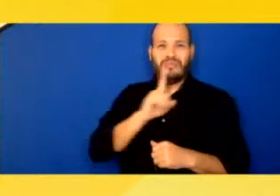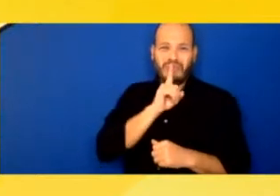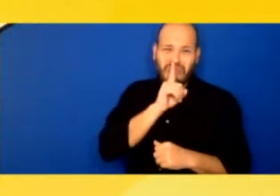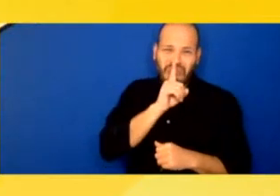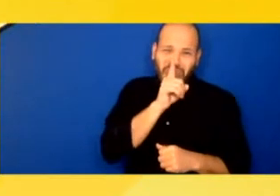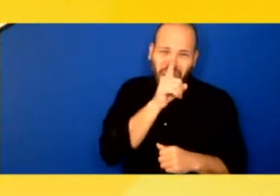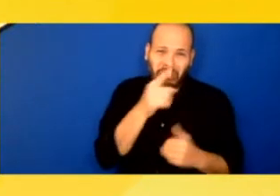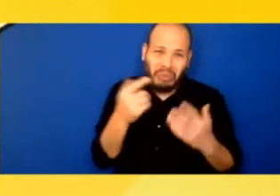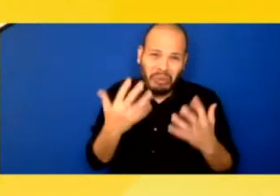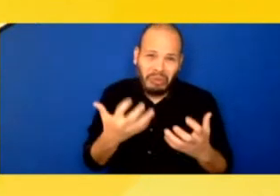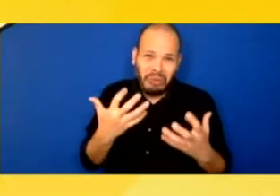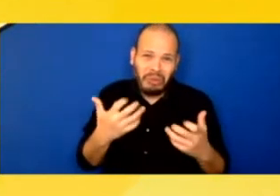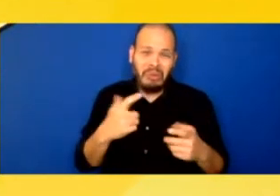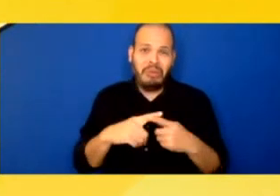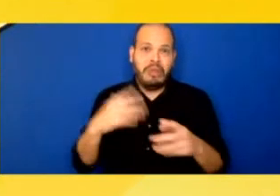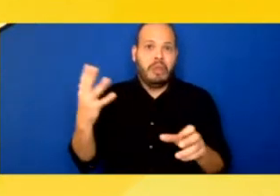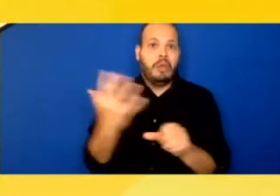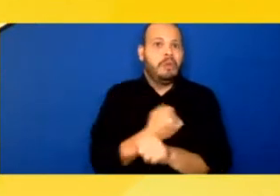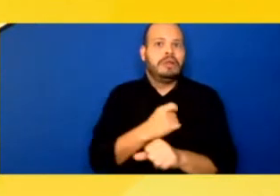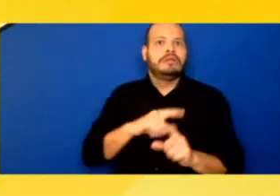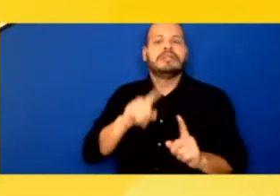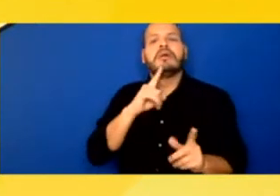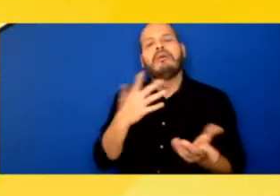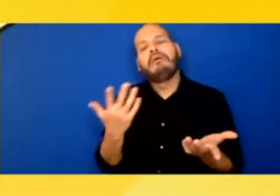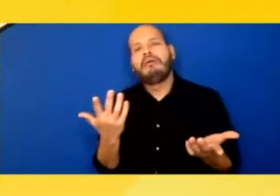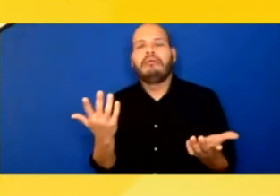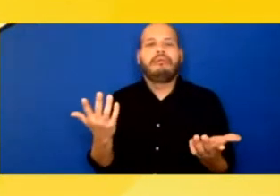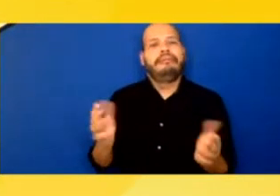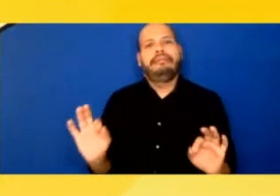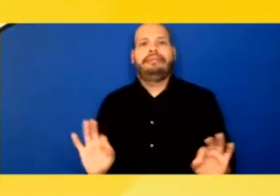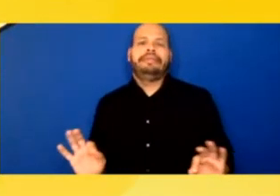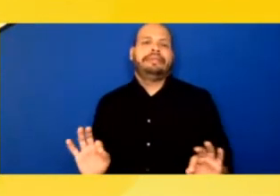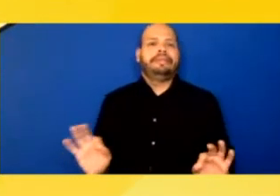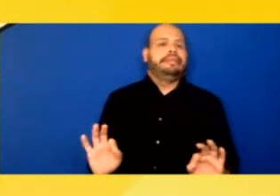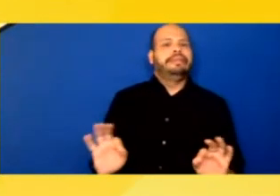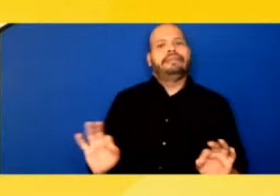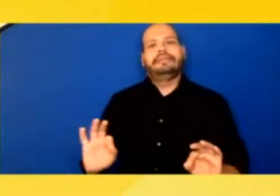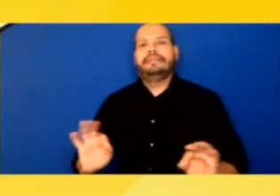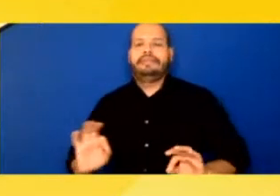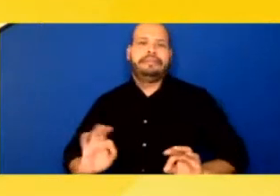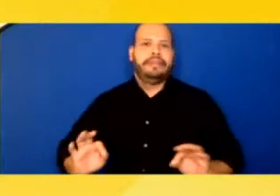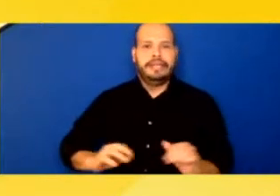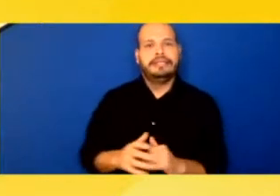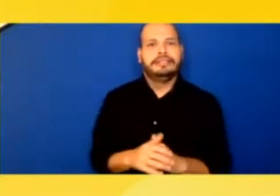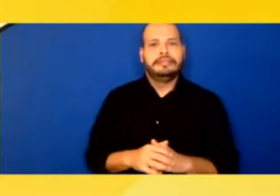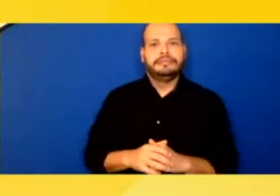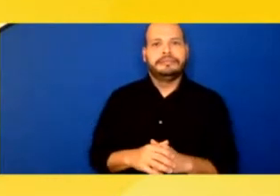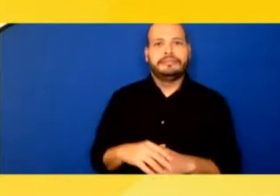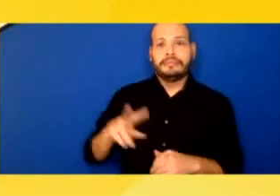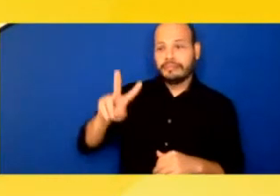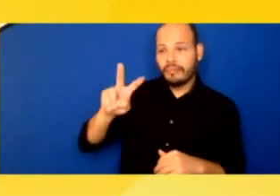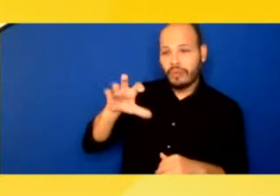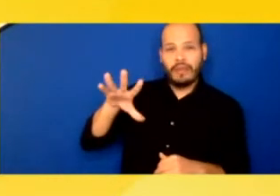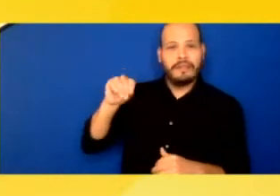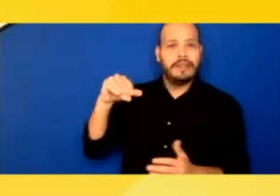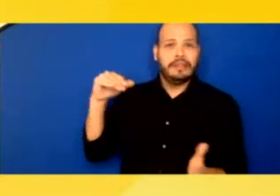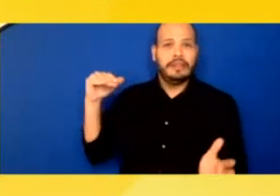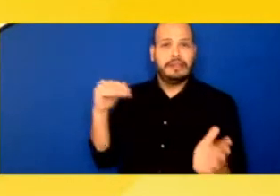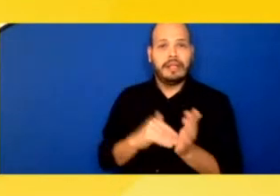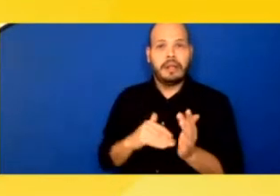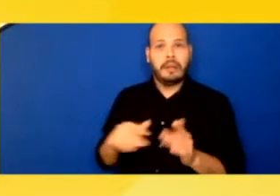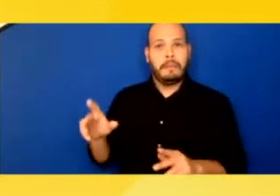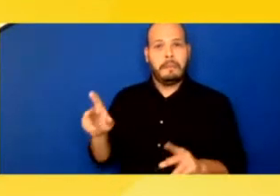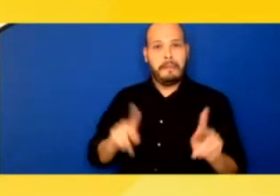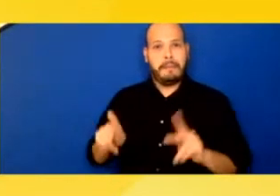250,000 votes were suppressed, and they only won by 30,000 votes. In Michigan, he won by